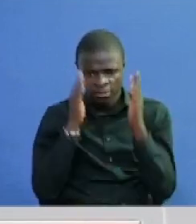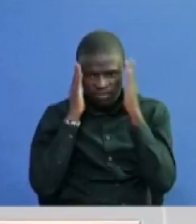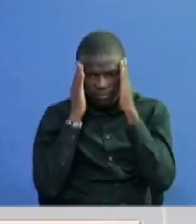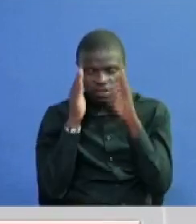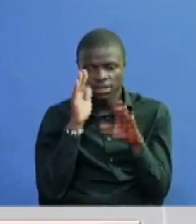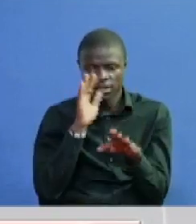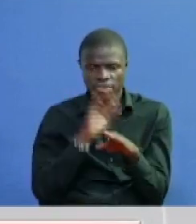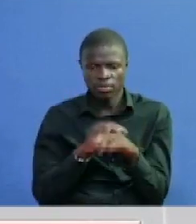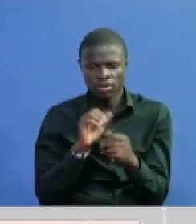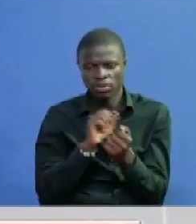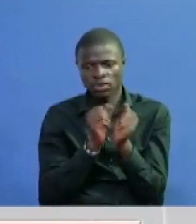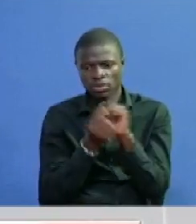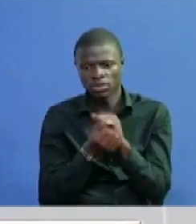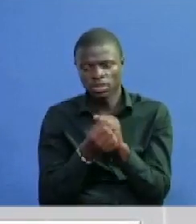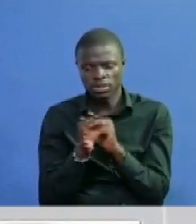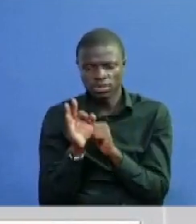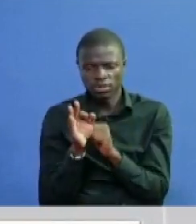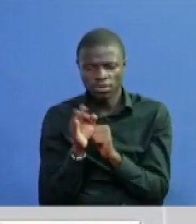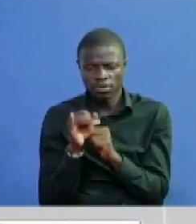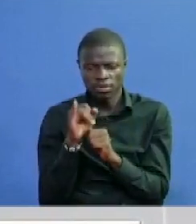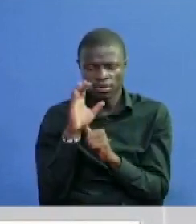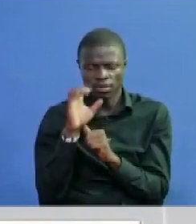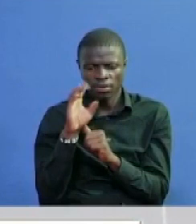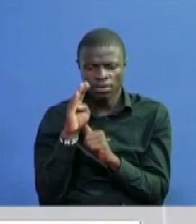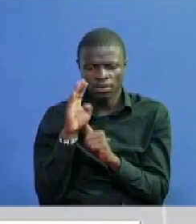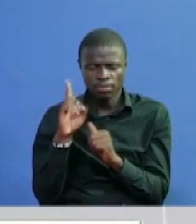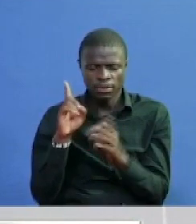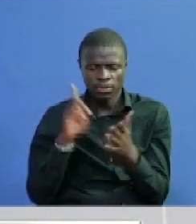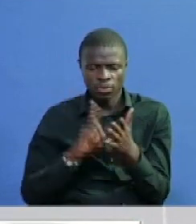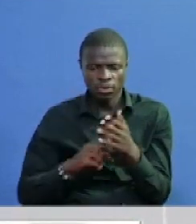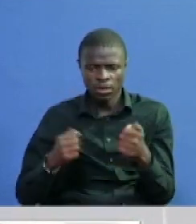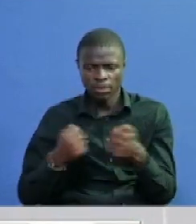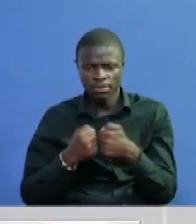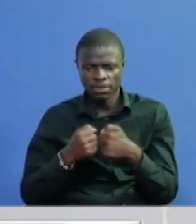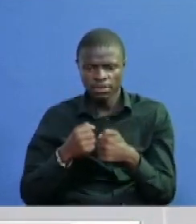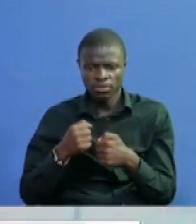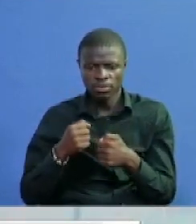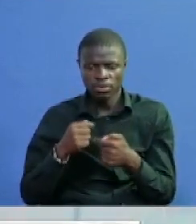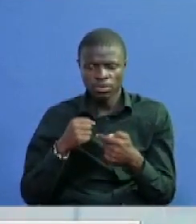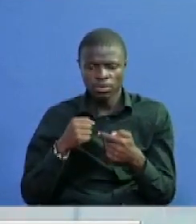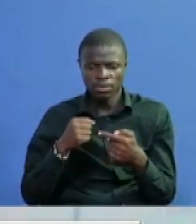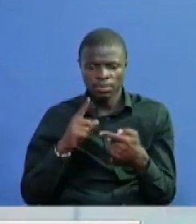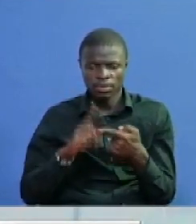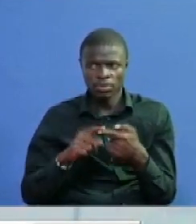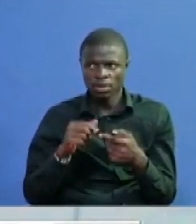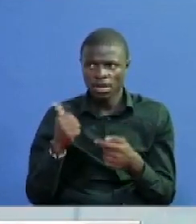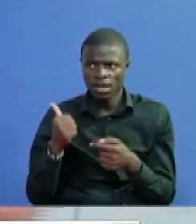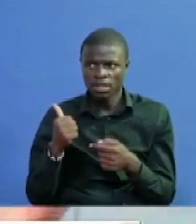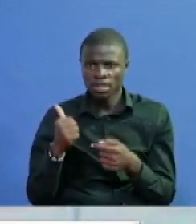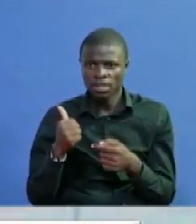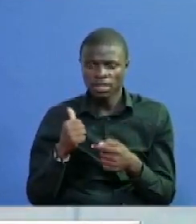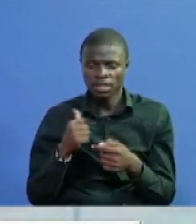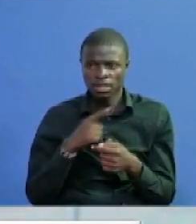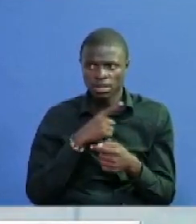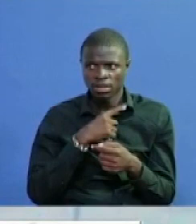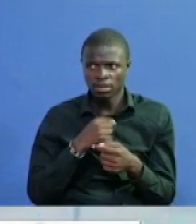the reconstitution of the IEBC. What happens to these other demands? You see, President